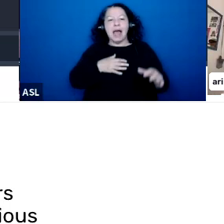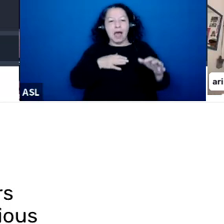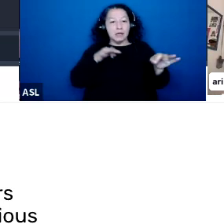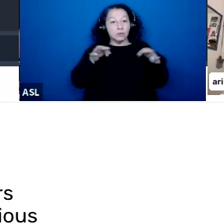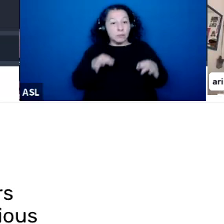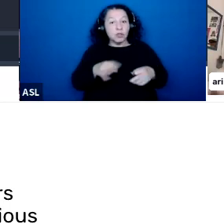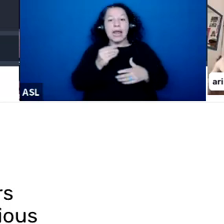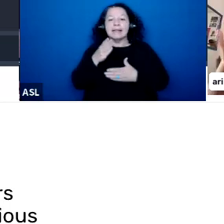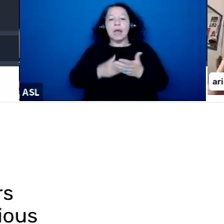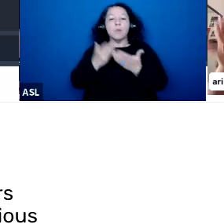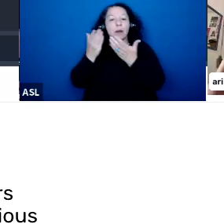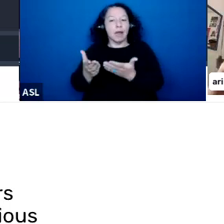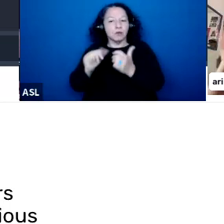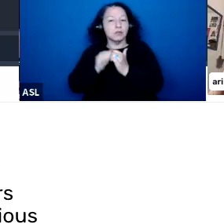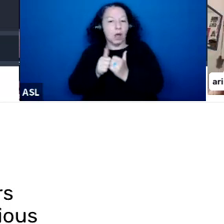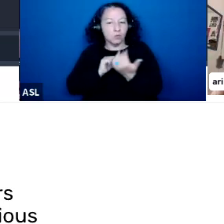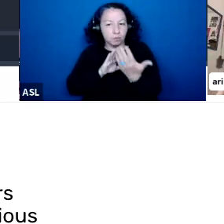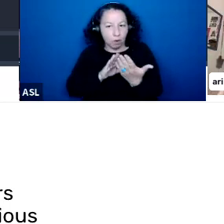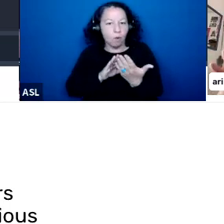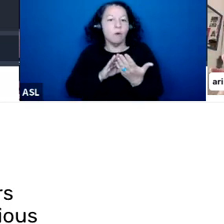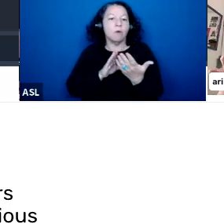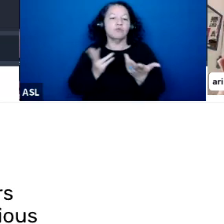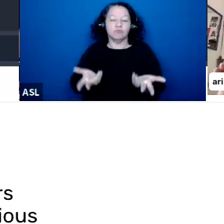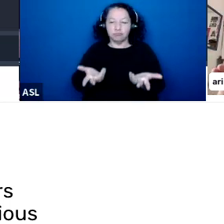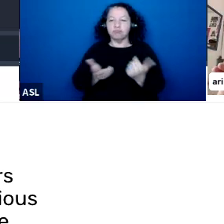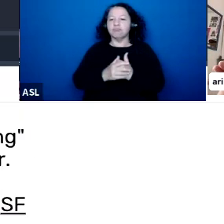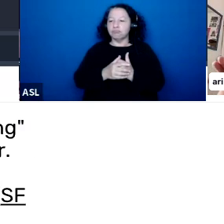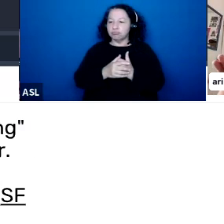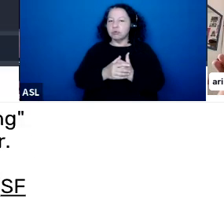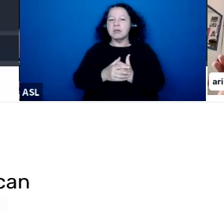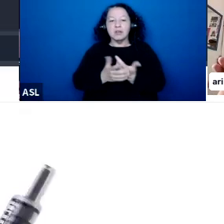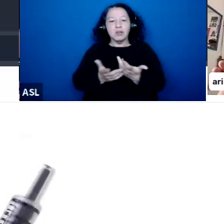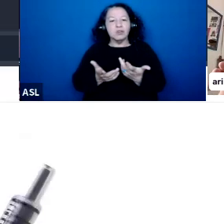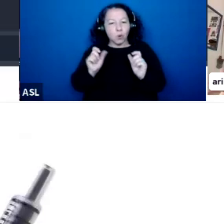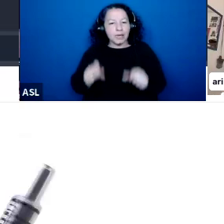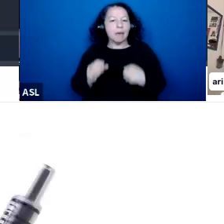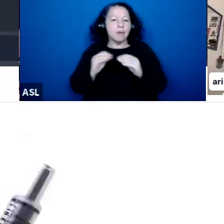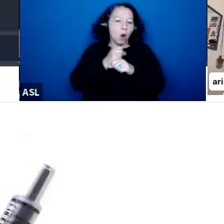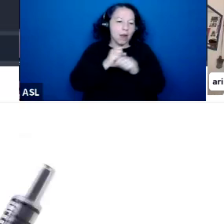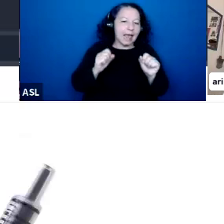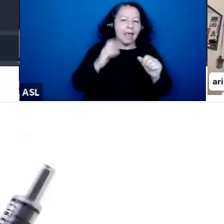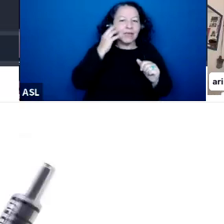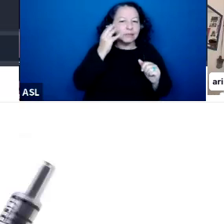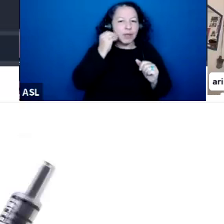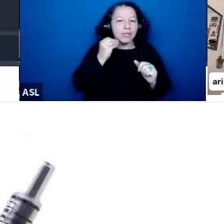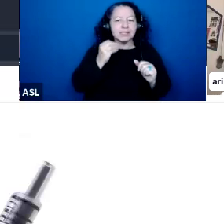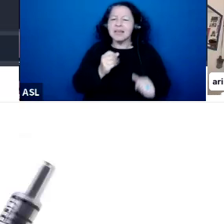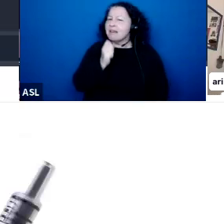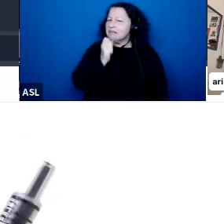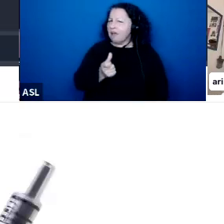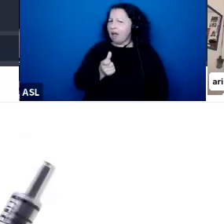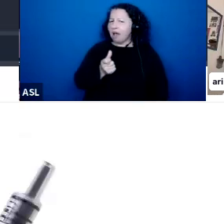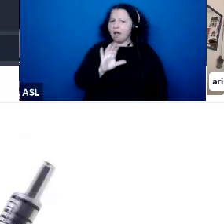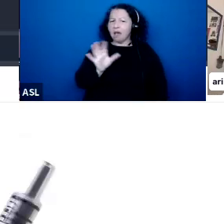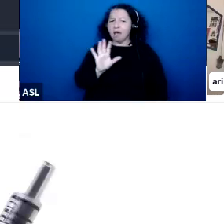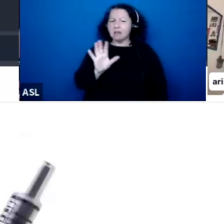a description and then some recommendations on how to make it, to have a safer